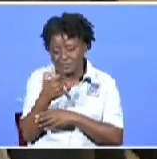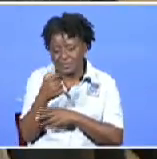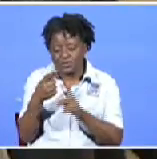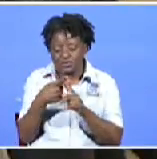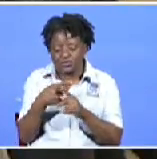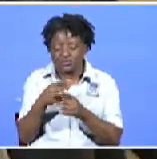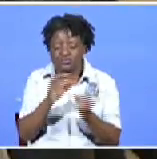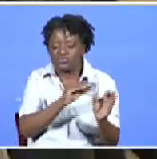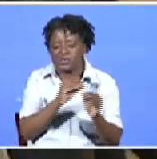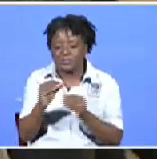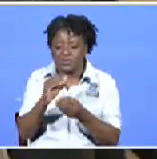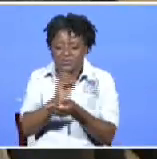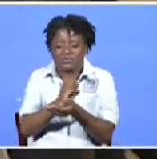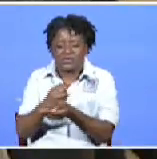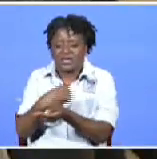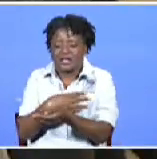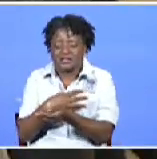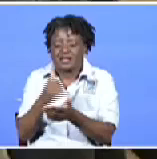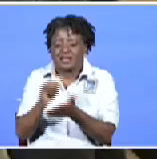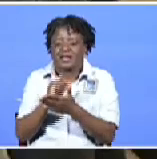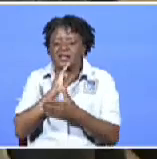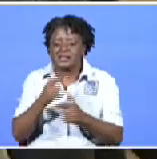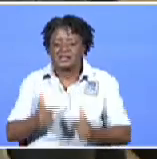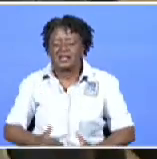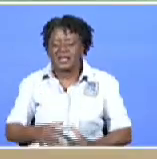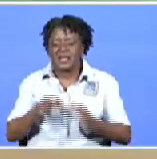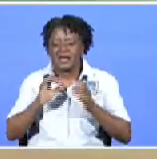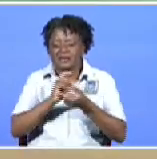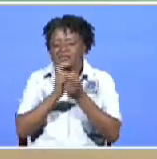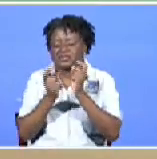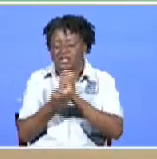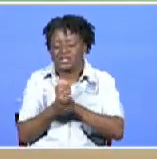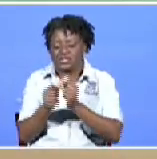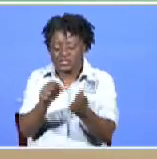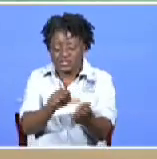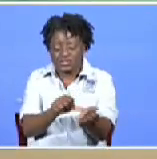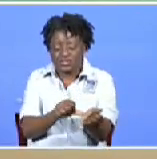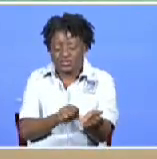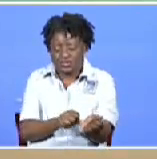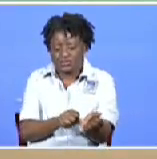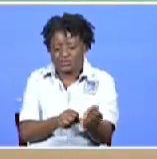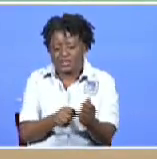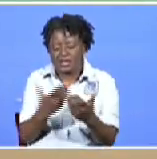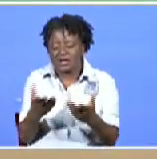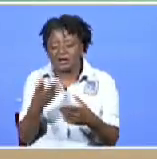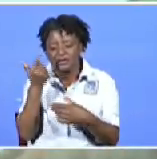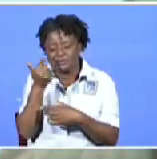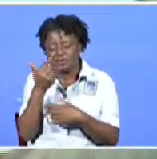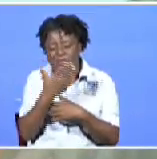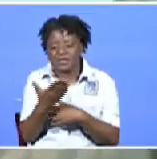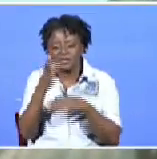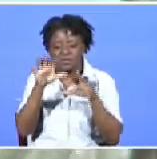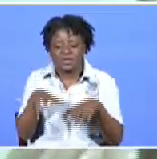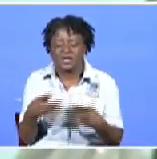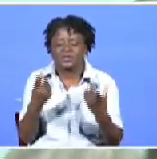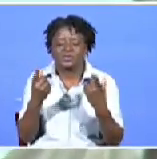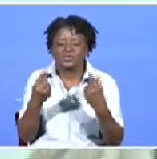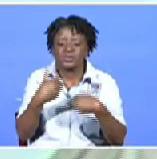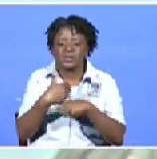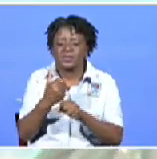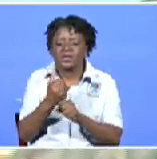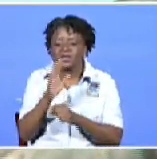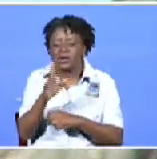cancer. And that is a life-changing surgery. Now, here are a few things you can do to make your trips